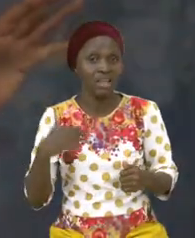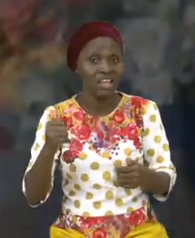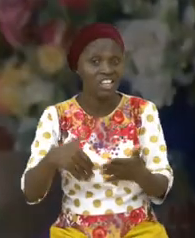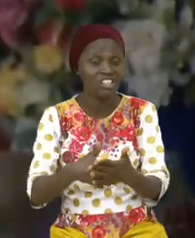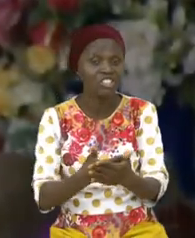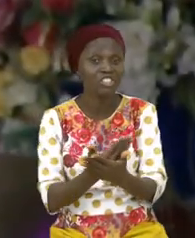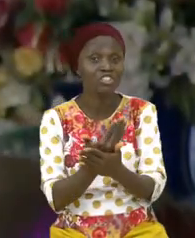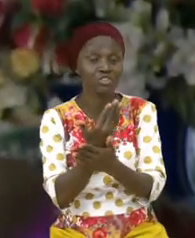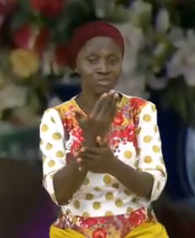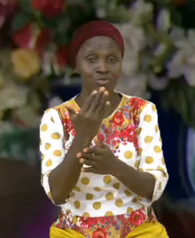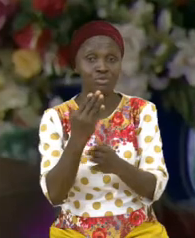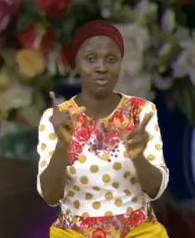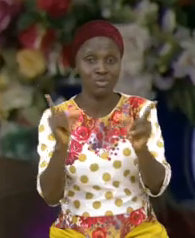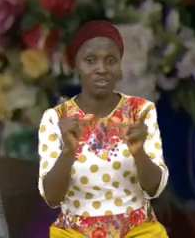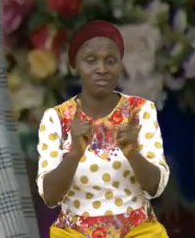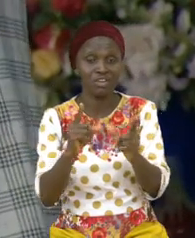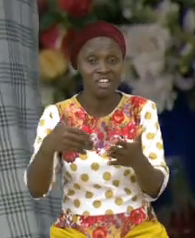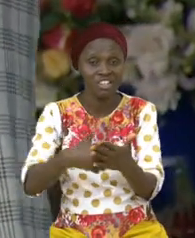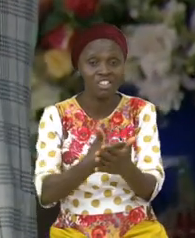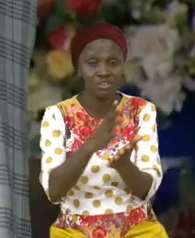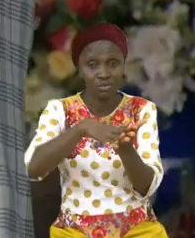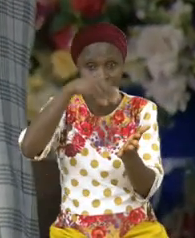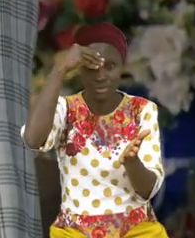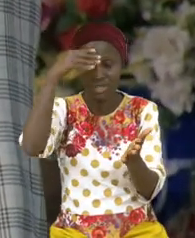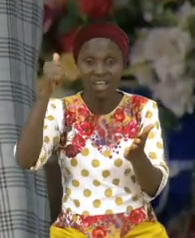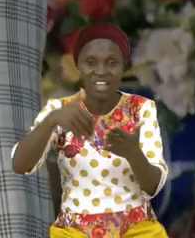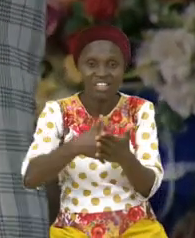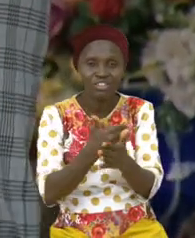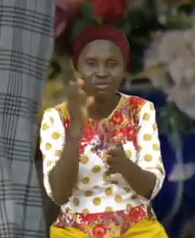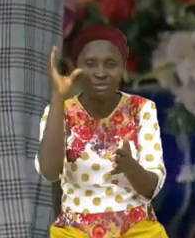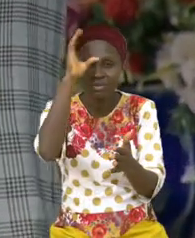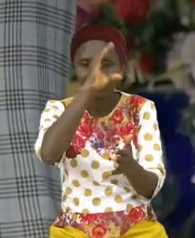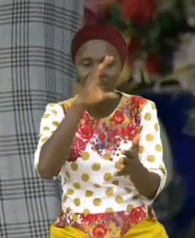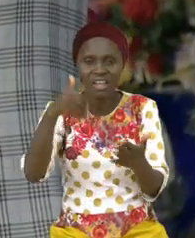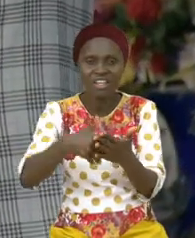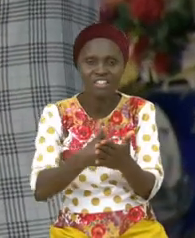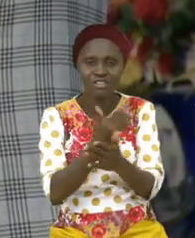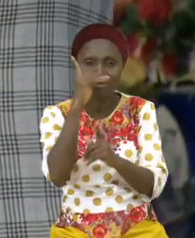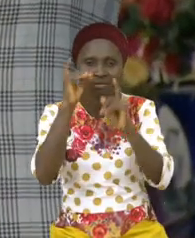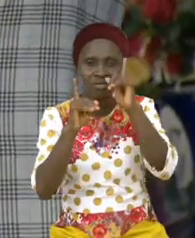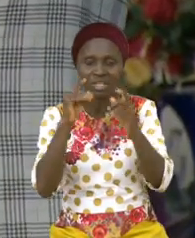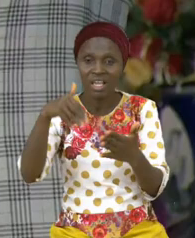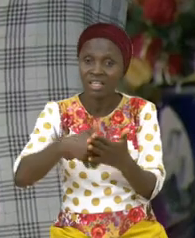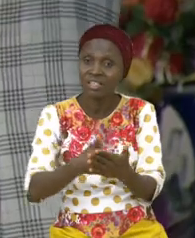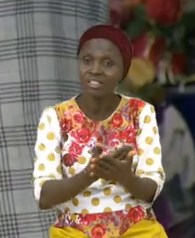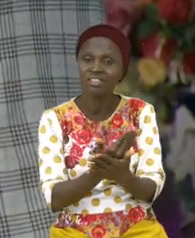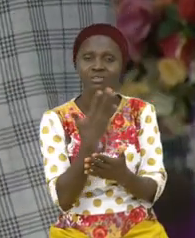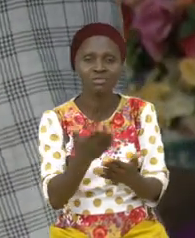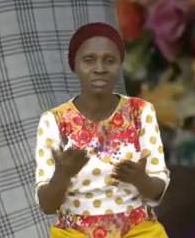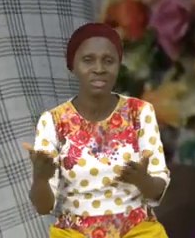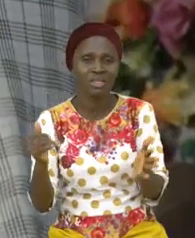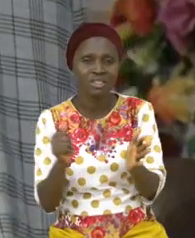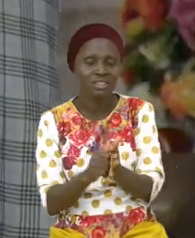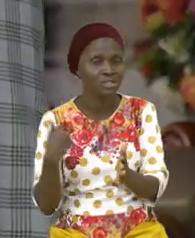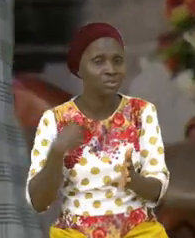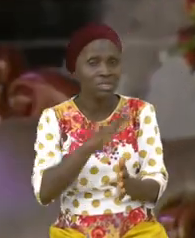field, a new study, a new research, a new exam, a new thing that we